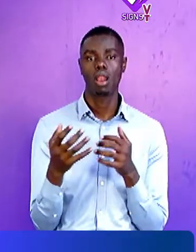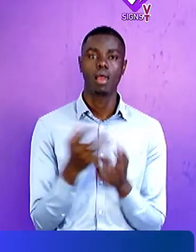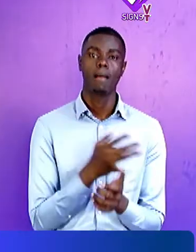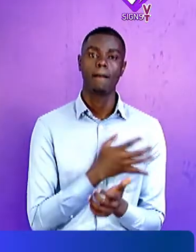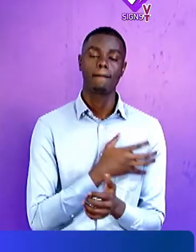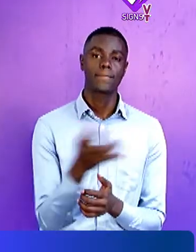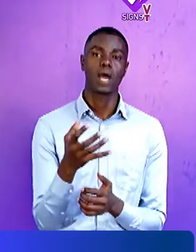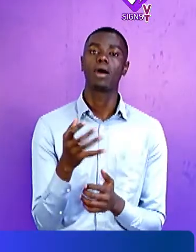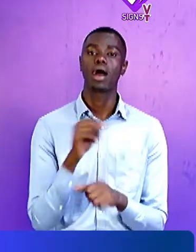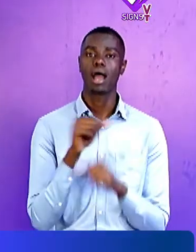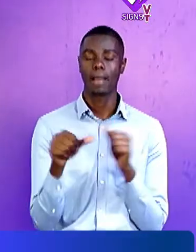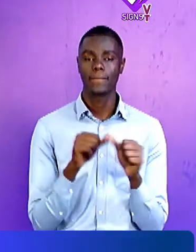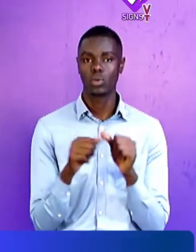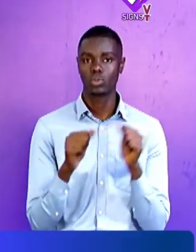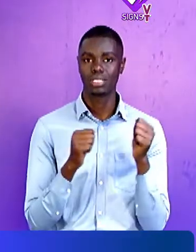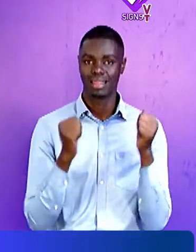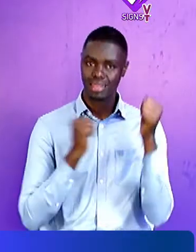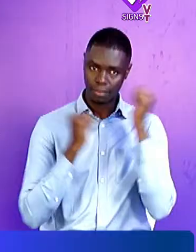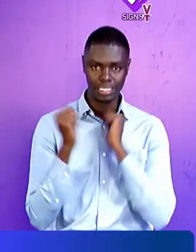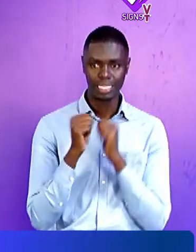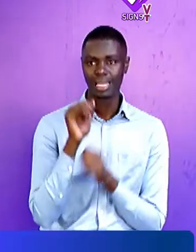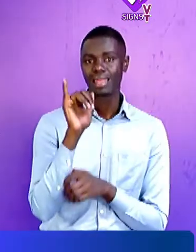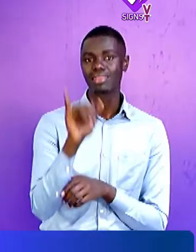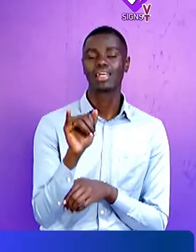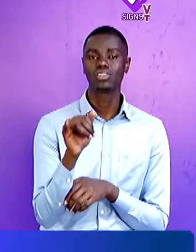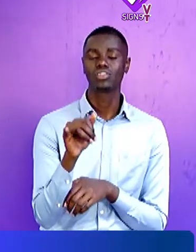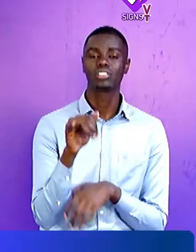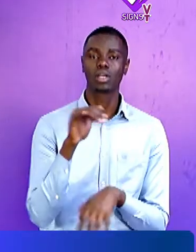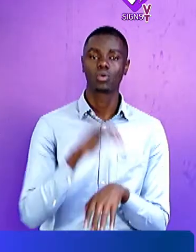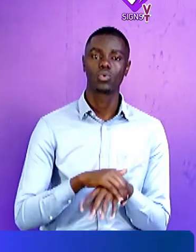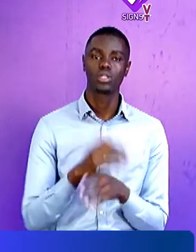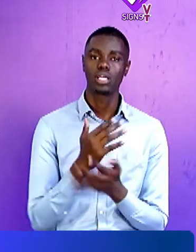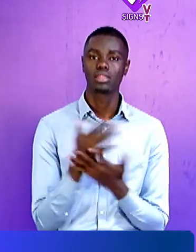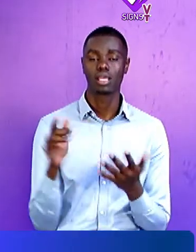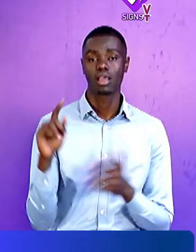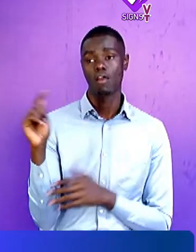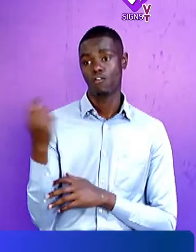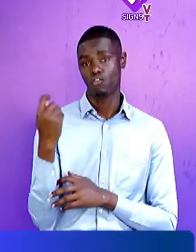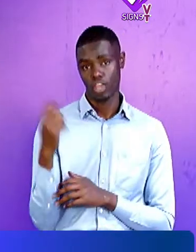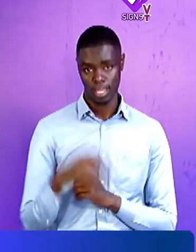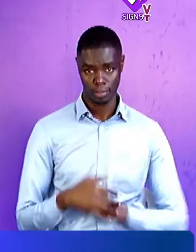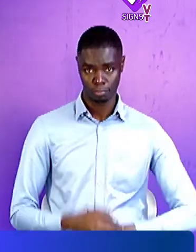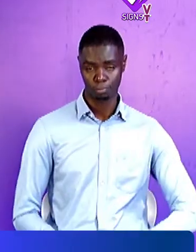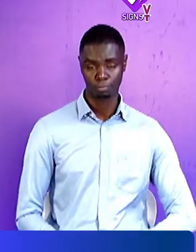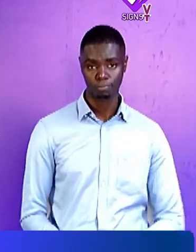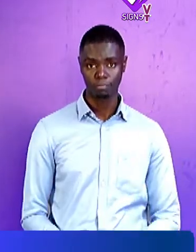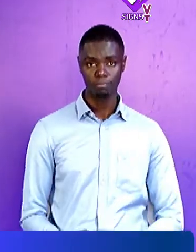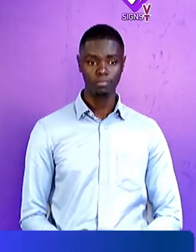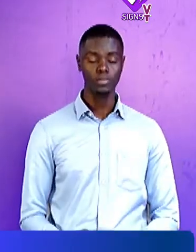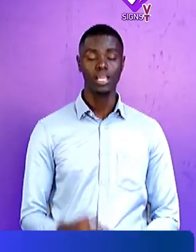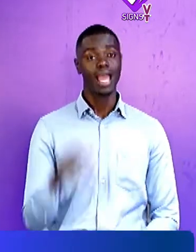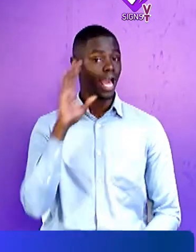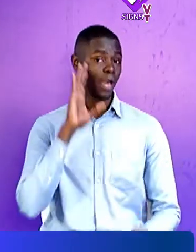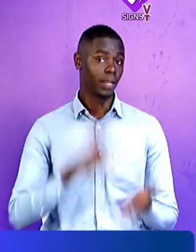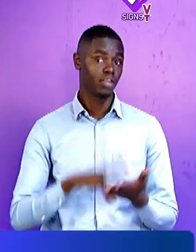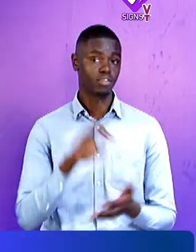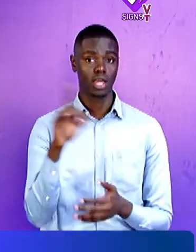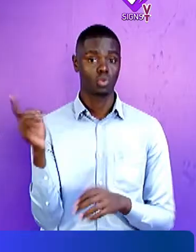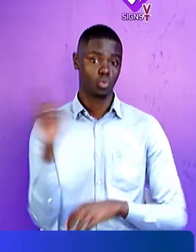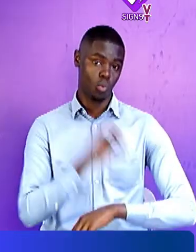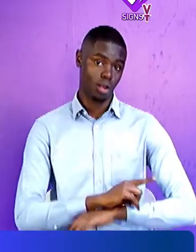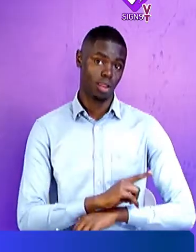military firepower. Yeah. And I think for me, this is a route for Kenya to become, even look for being a superpower. I dream that one day,